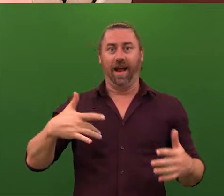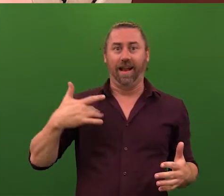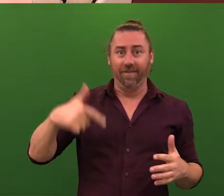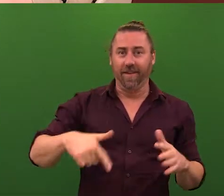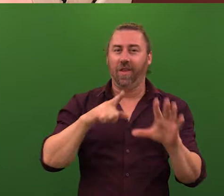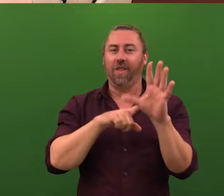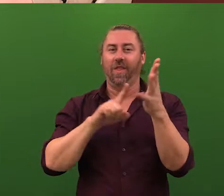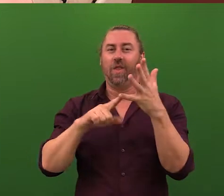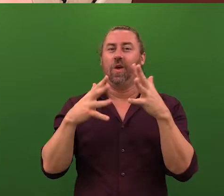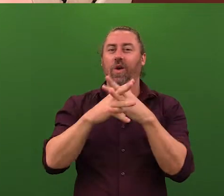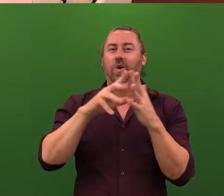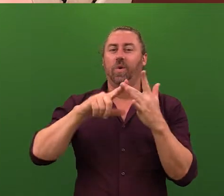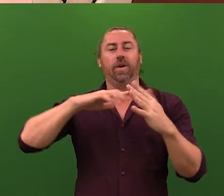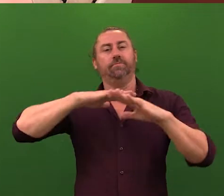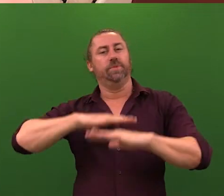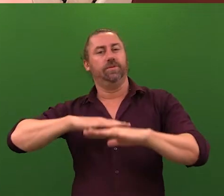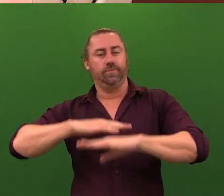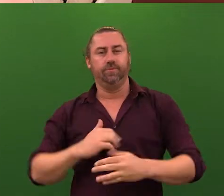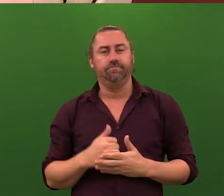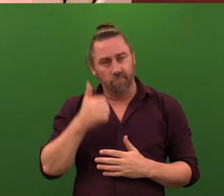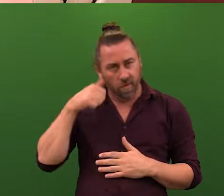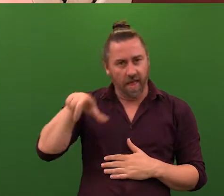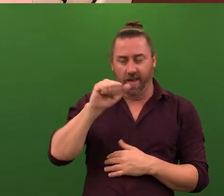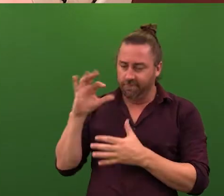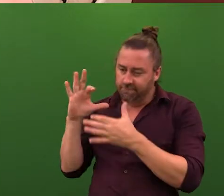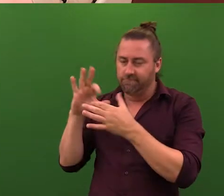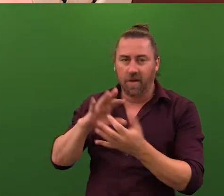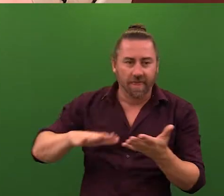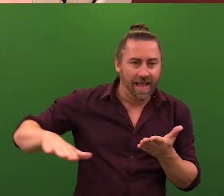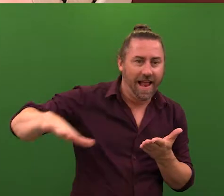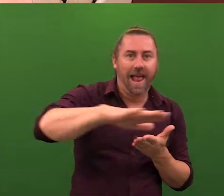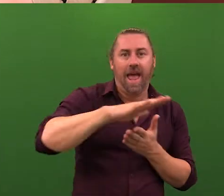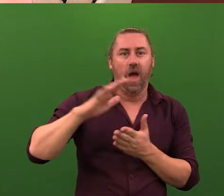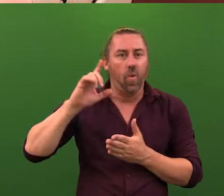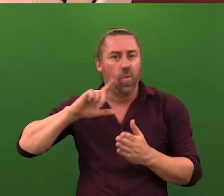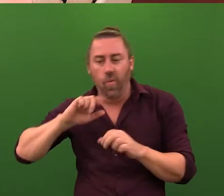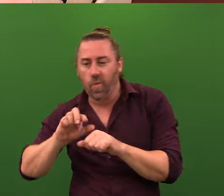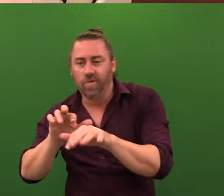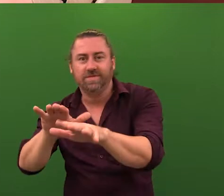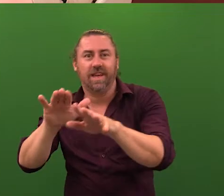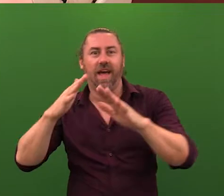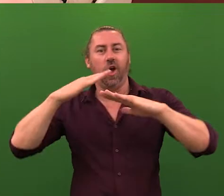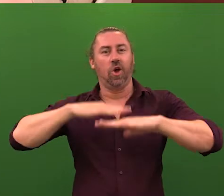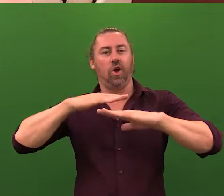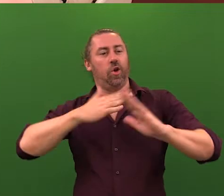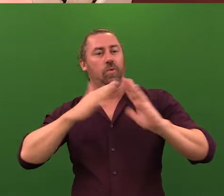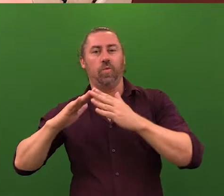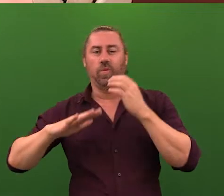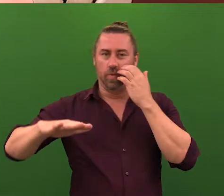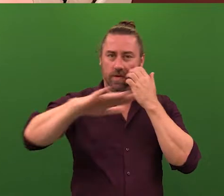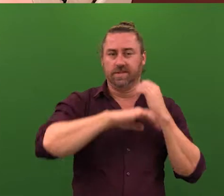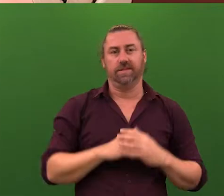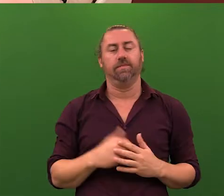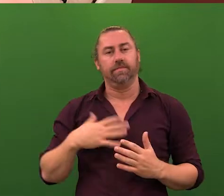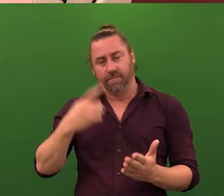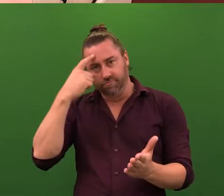the Yuwi people. I recognise their continuing connection to land, water and community. I extend this acknowledgement to